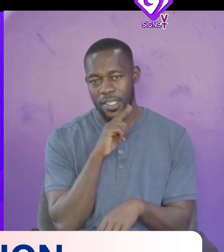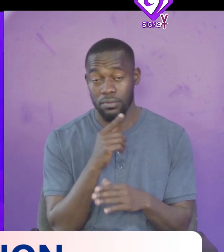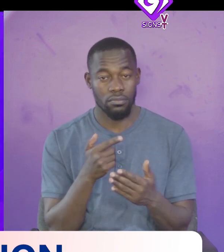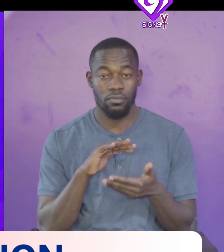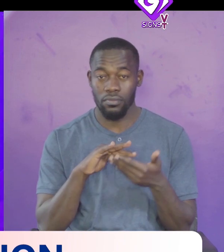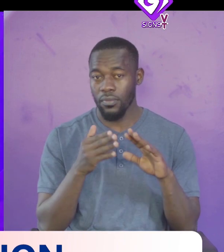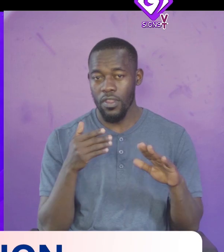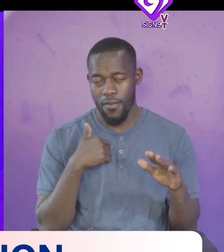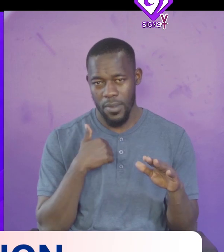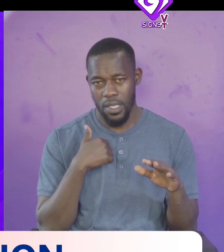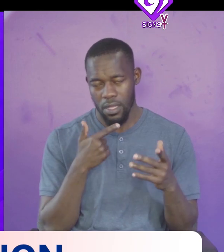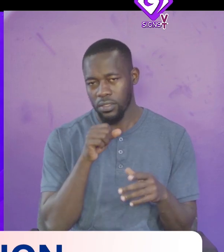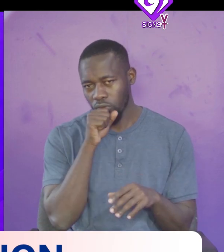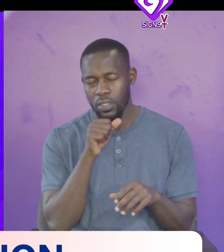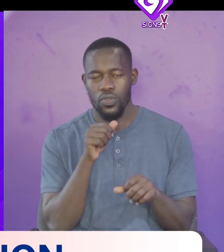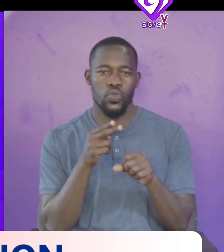tail end.